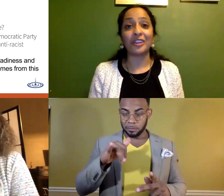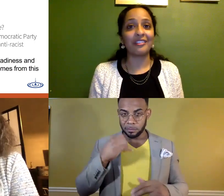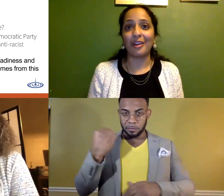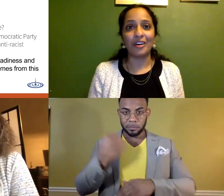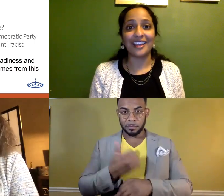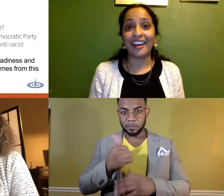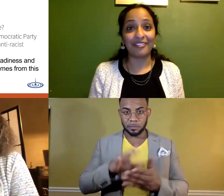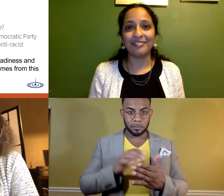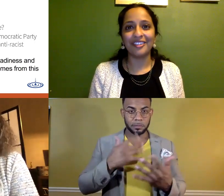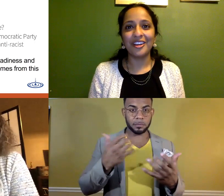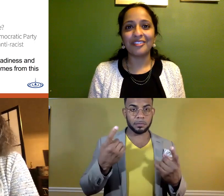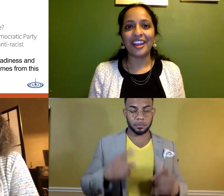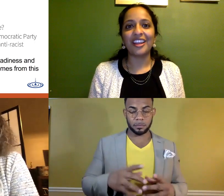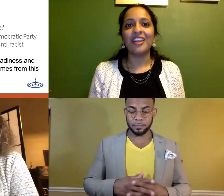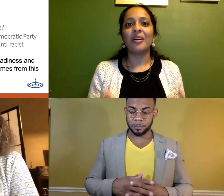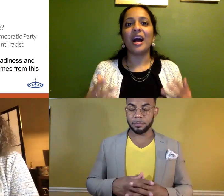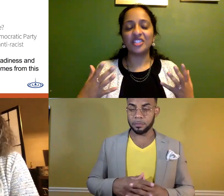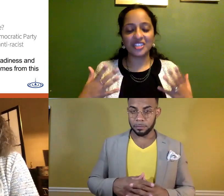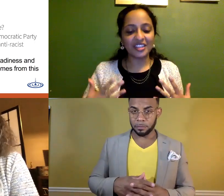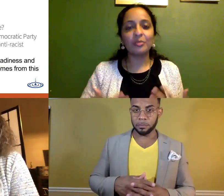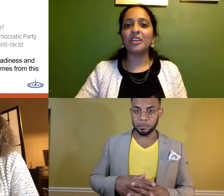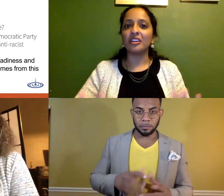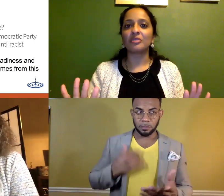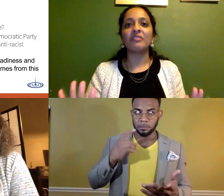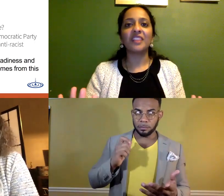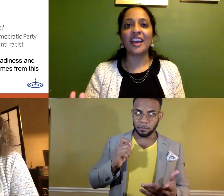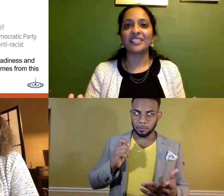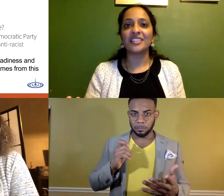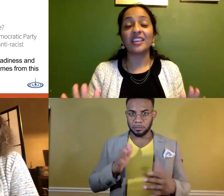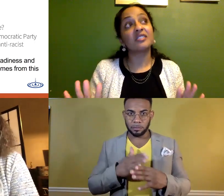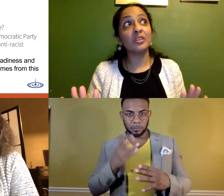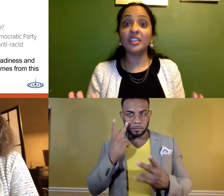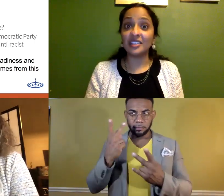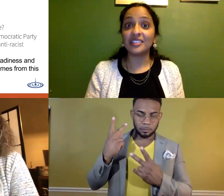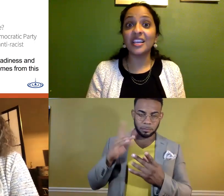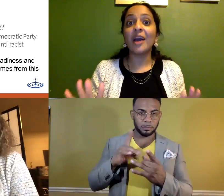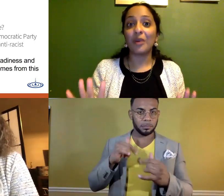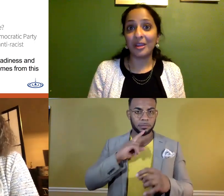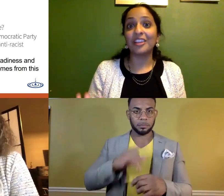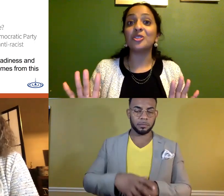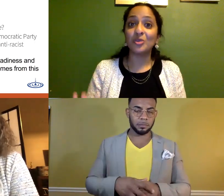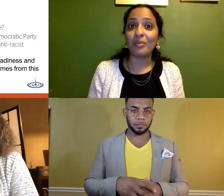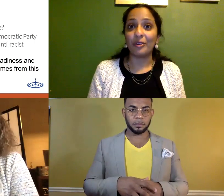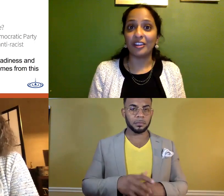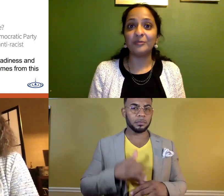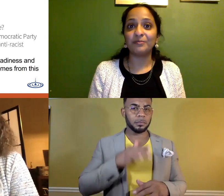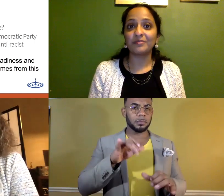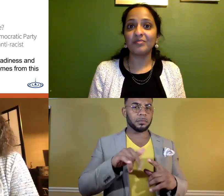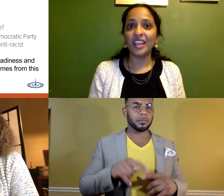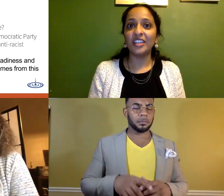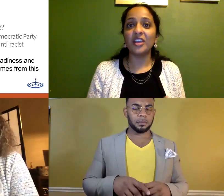any learning that I want to have, right? I just need the mirror to reflect and say, this is what it is. What am I going to do about